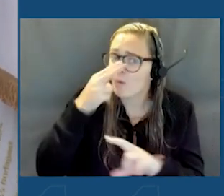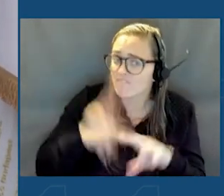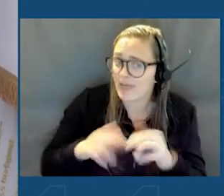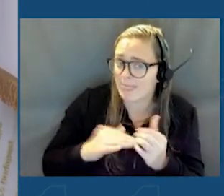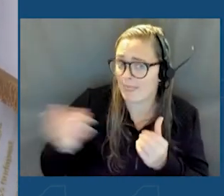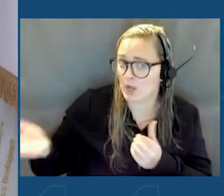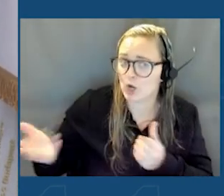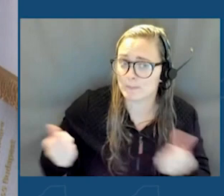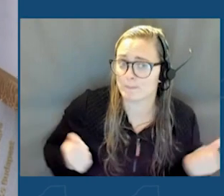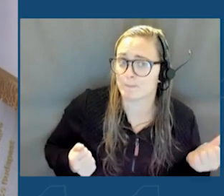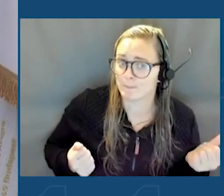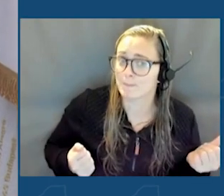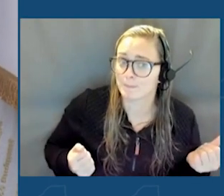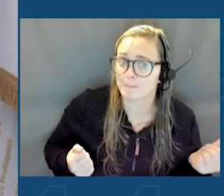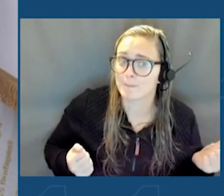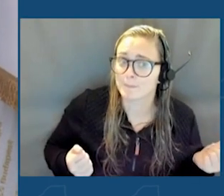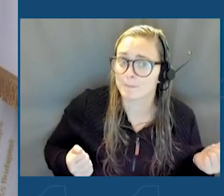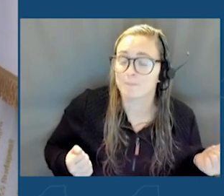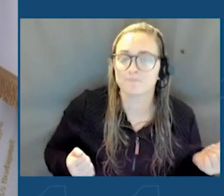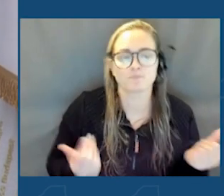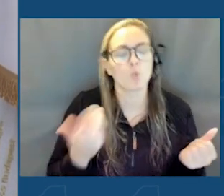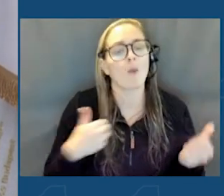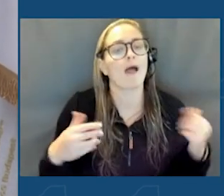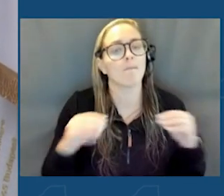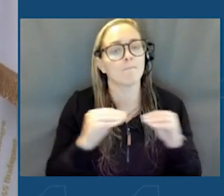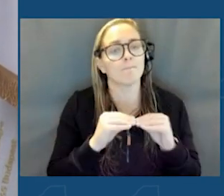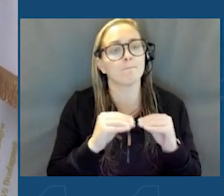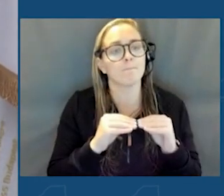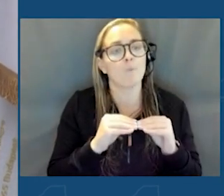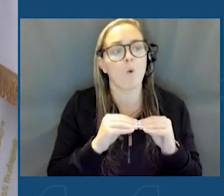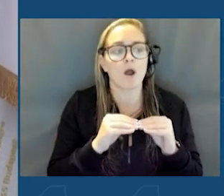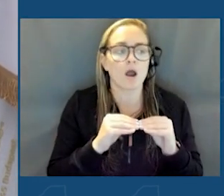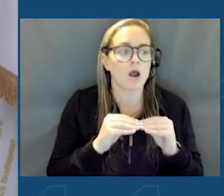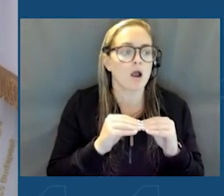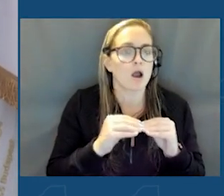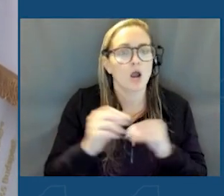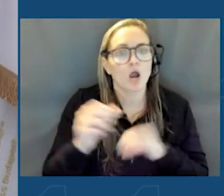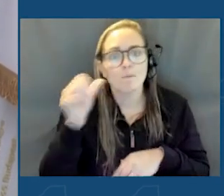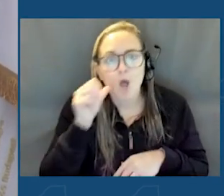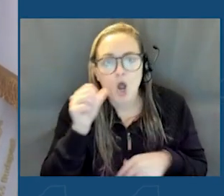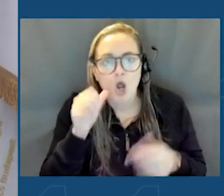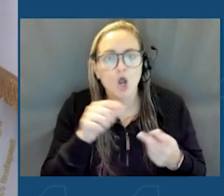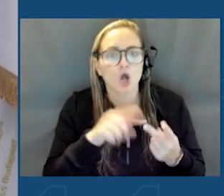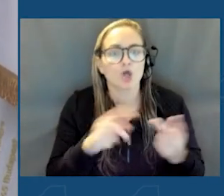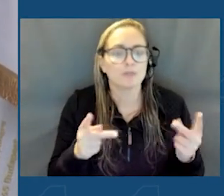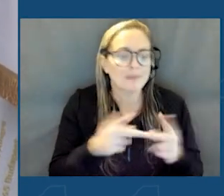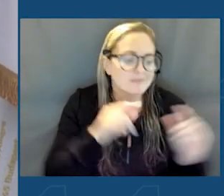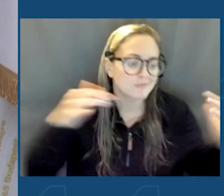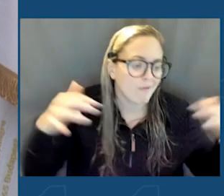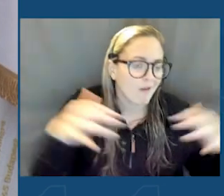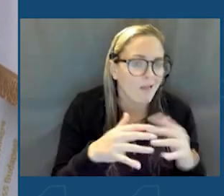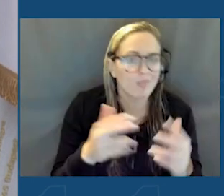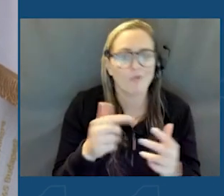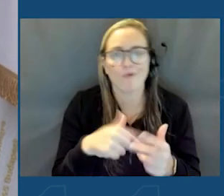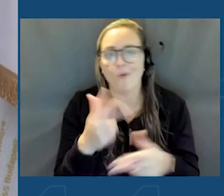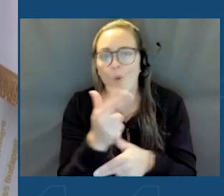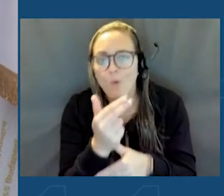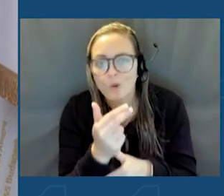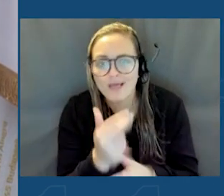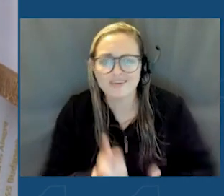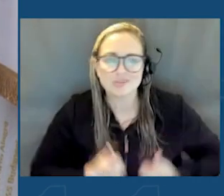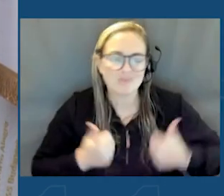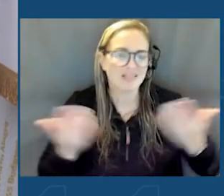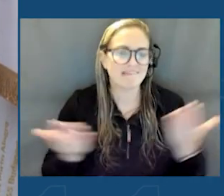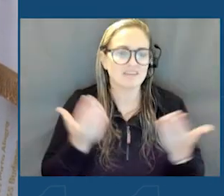okay? And we have more bars and places to gather and hotels and just a life here. So I